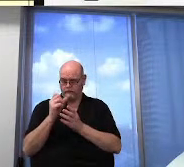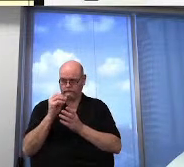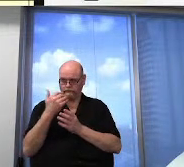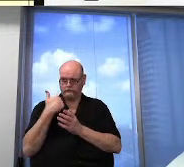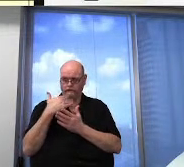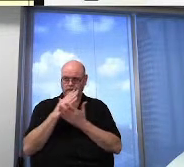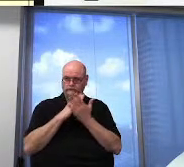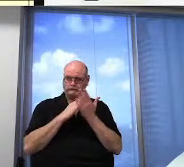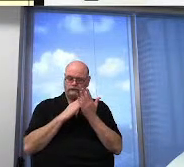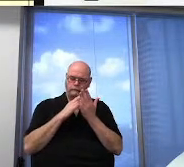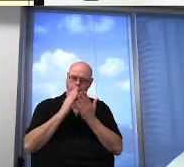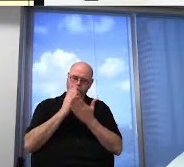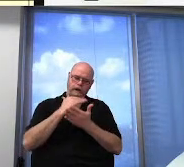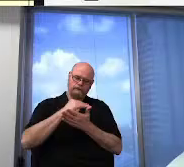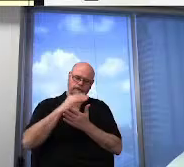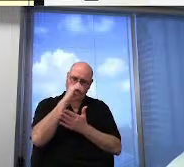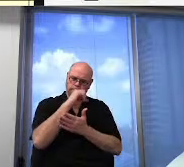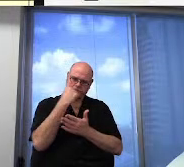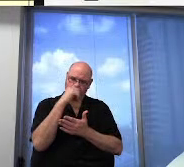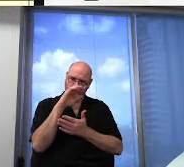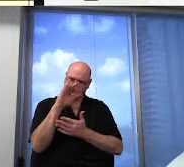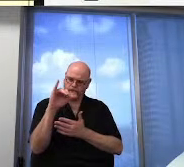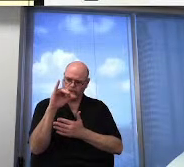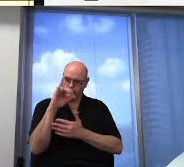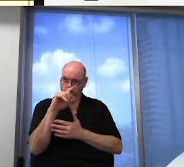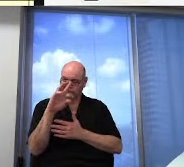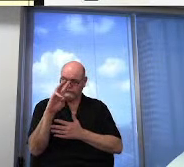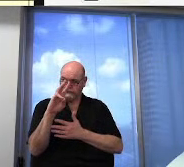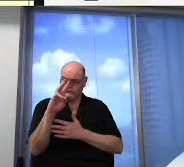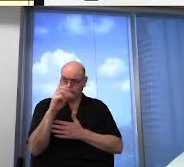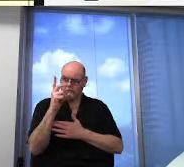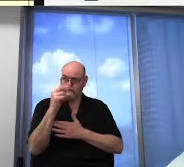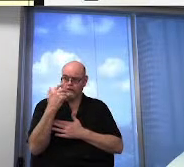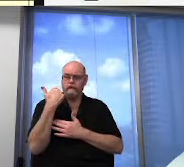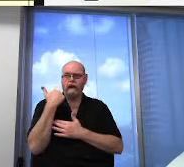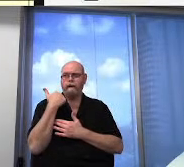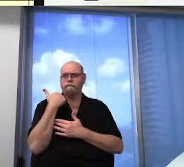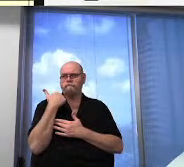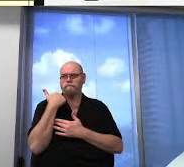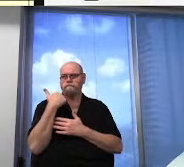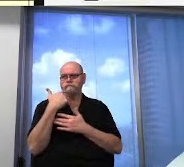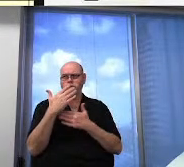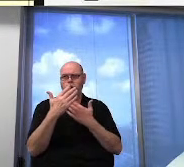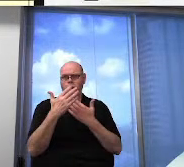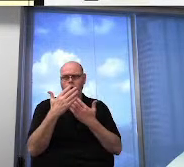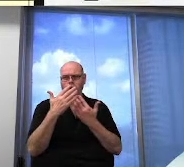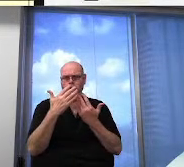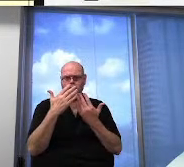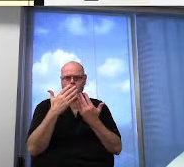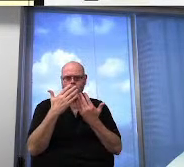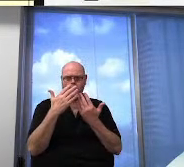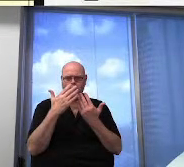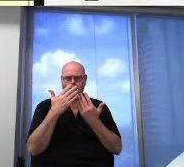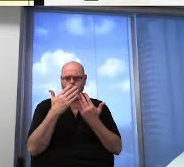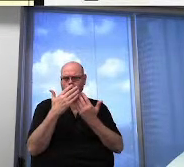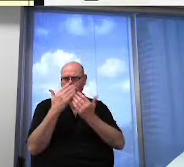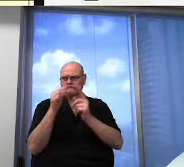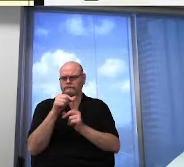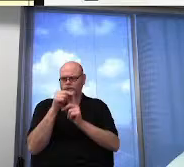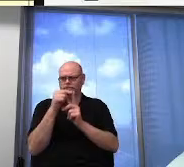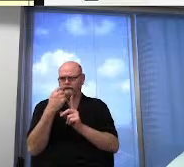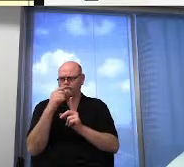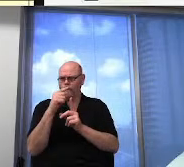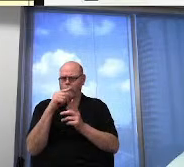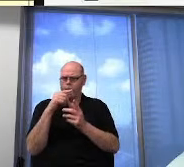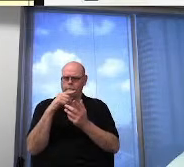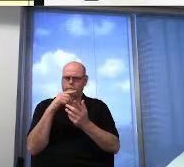there's specific budget estimates for fiscal year 26, but then I think almost exclusively there's no budget